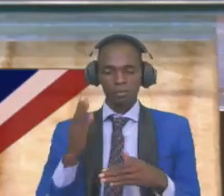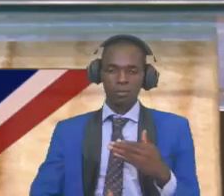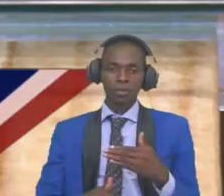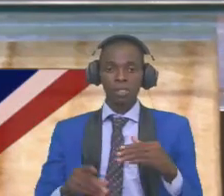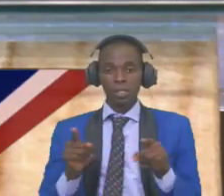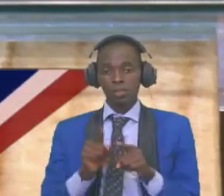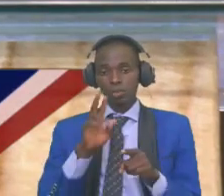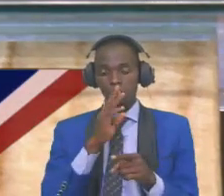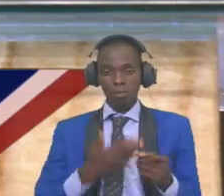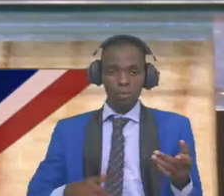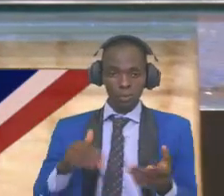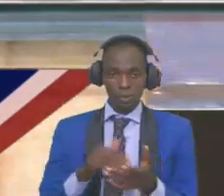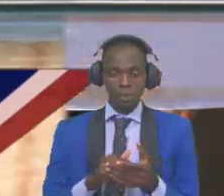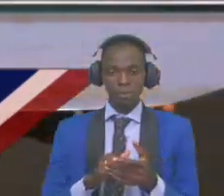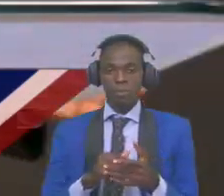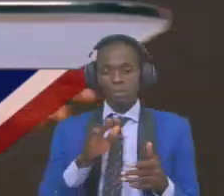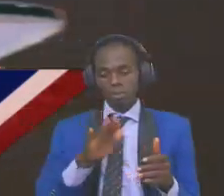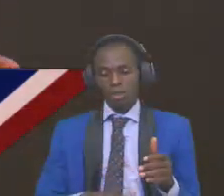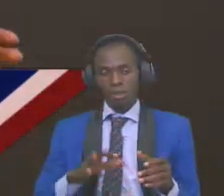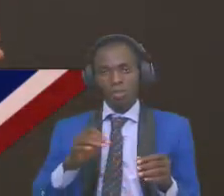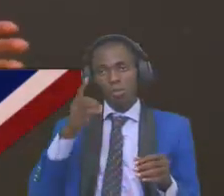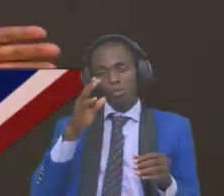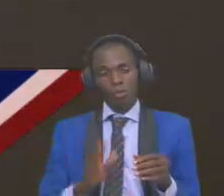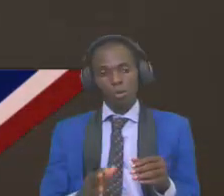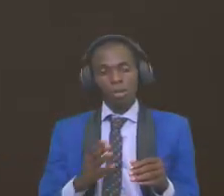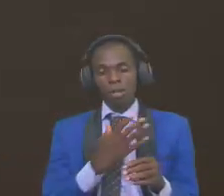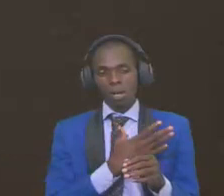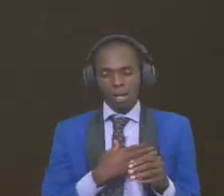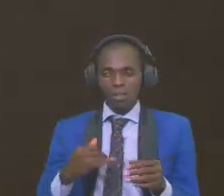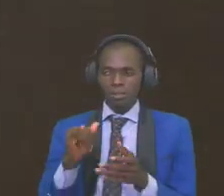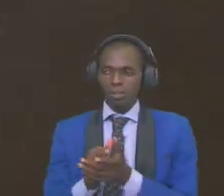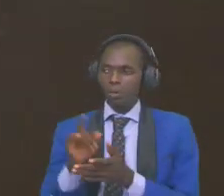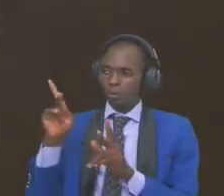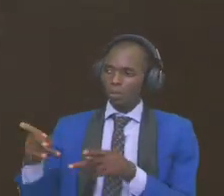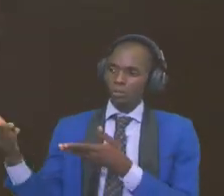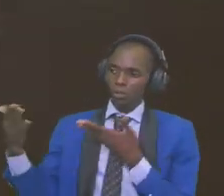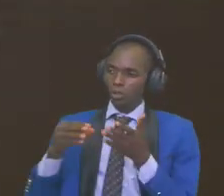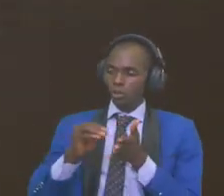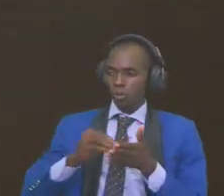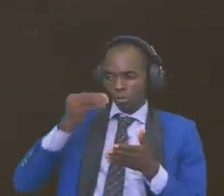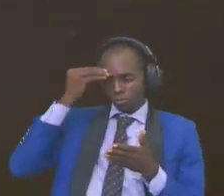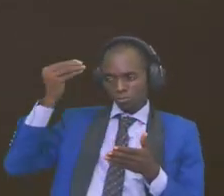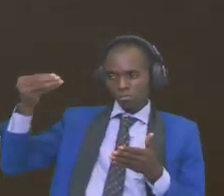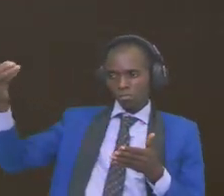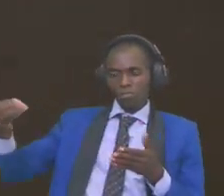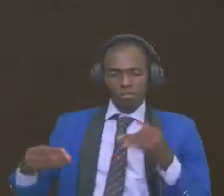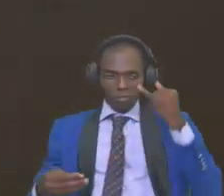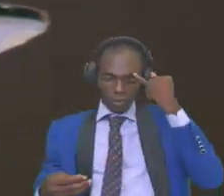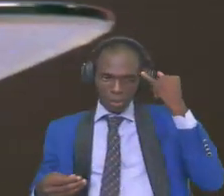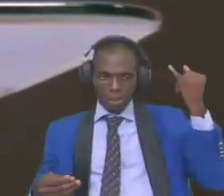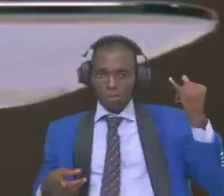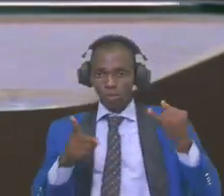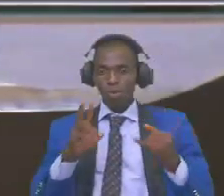child of God, and this one comes with suggestion, that one comes with suggestion, you are standing